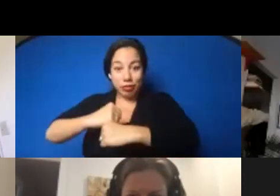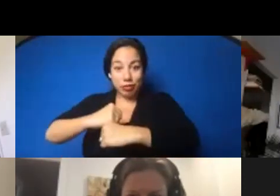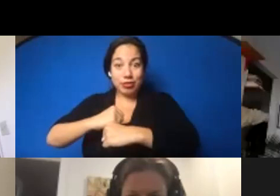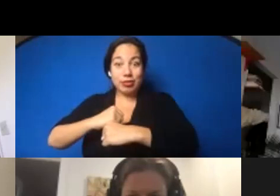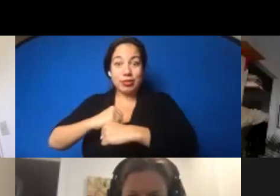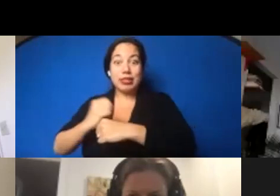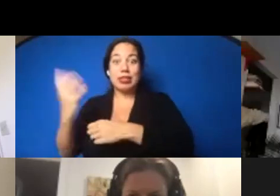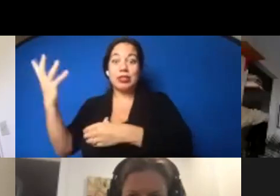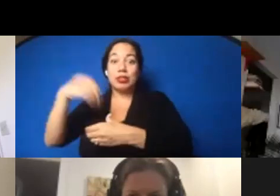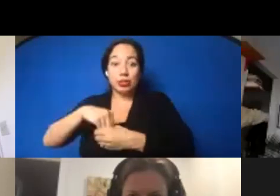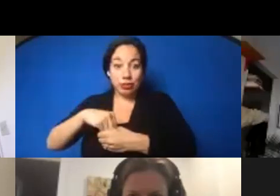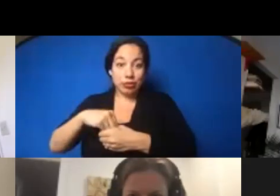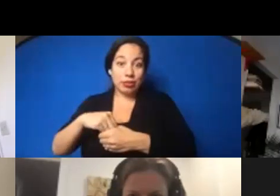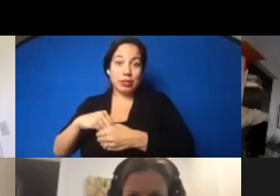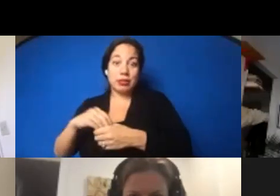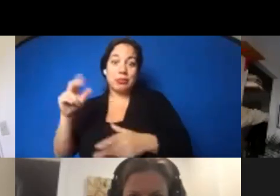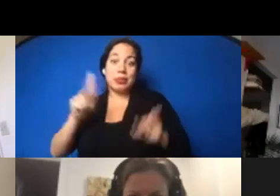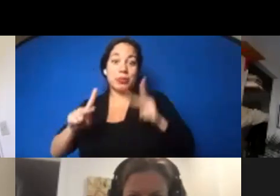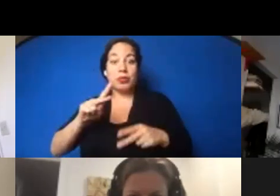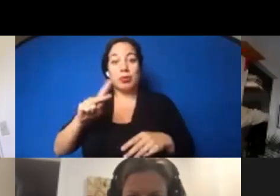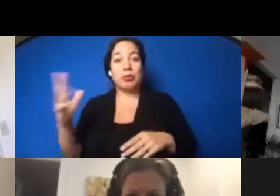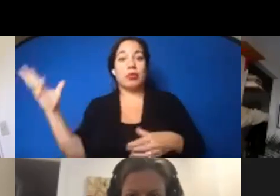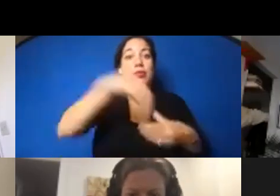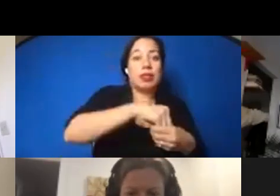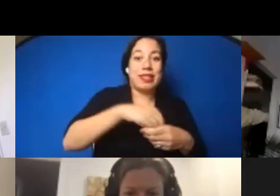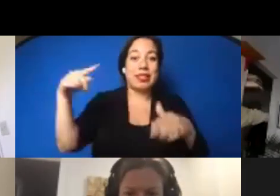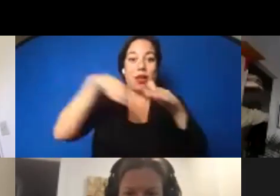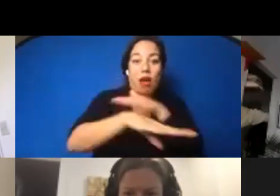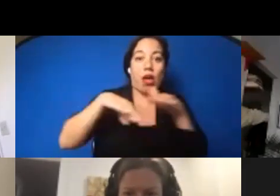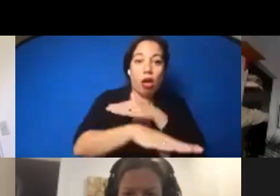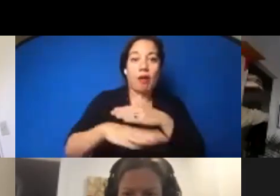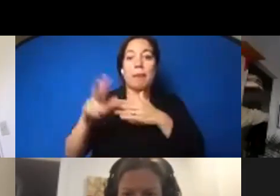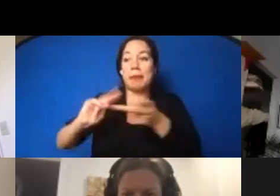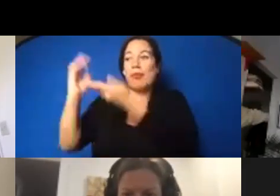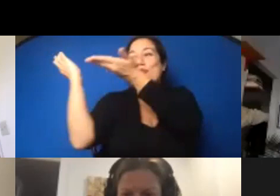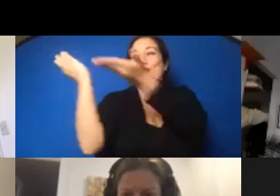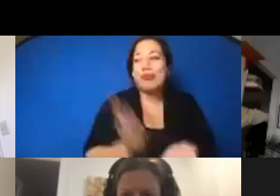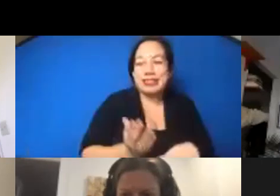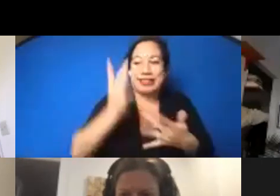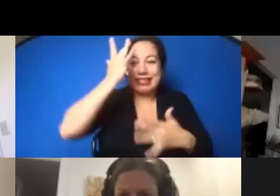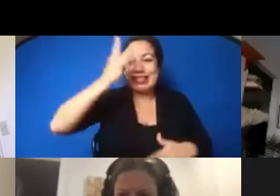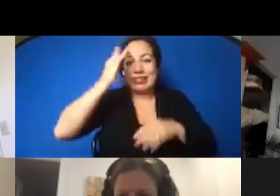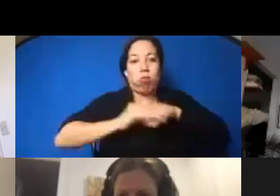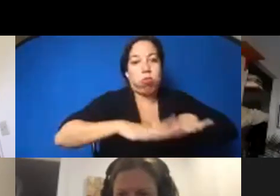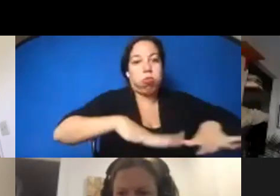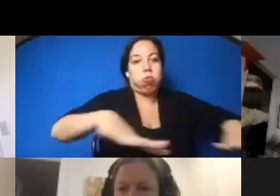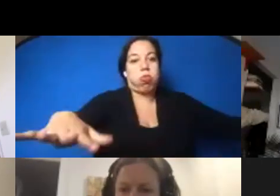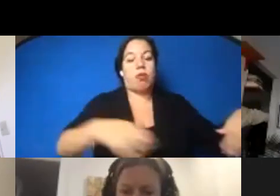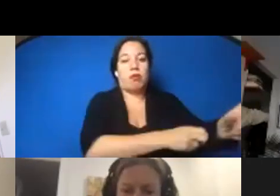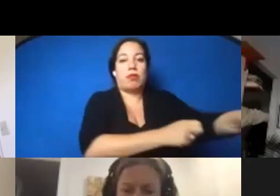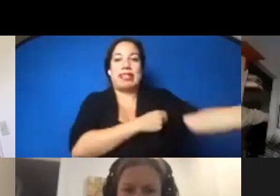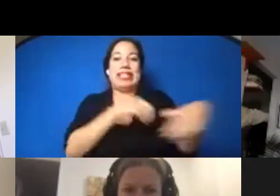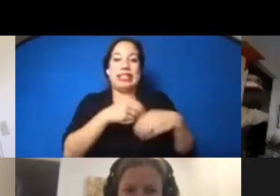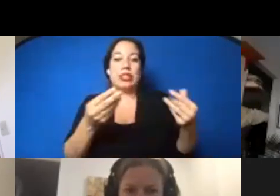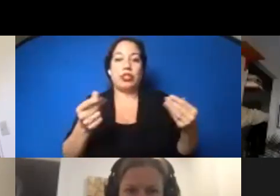invasors. Those invasors, they are bringing COVID to the territories. So for sure, the perspective of the government related to